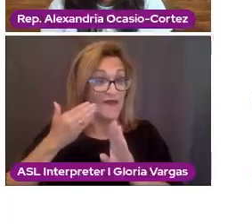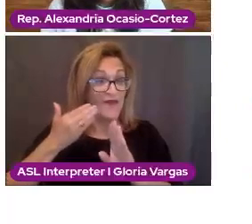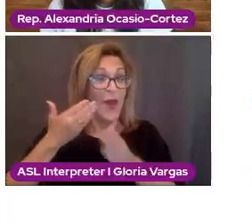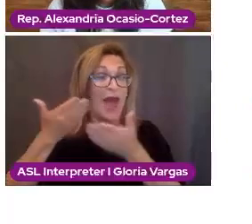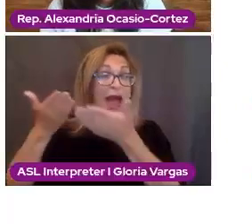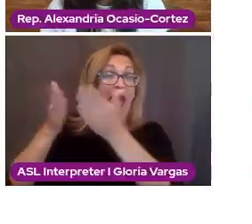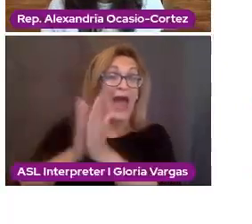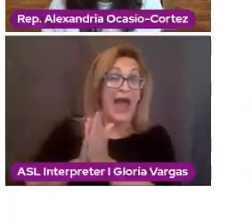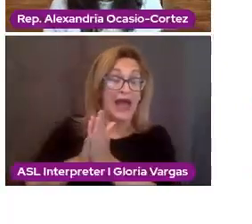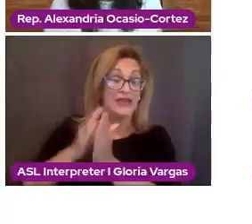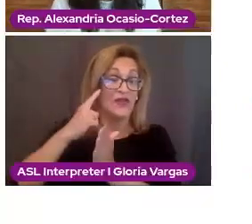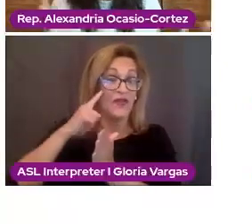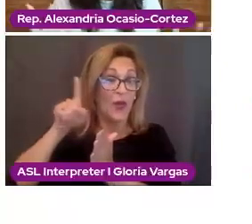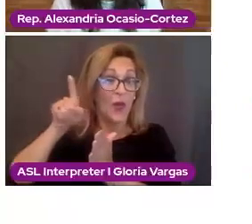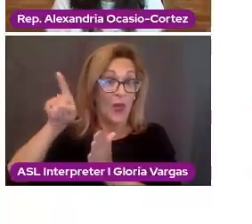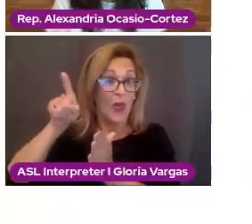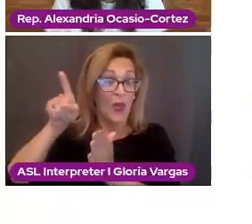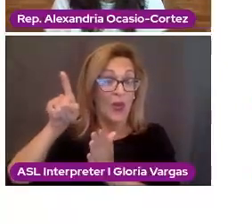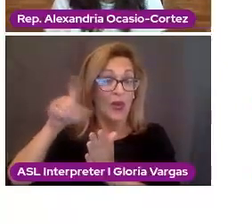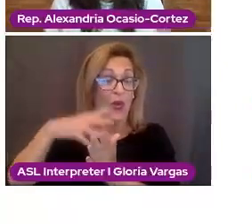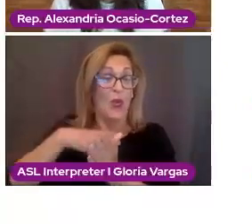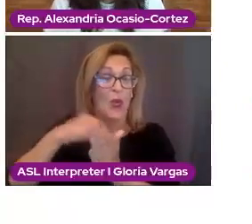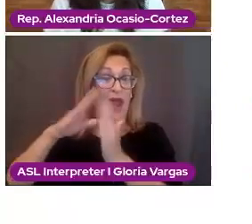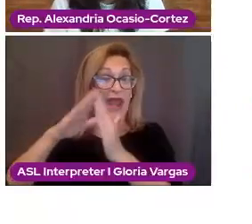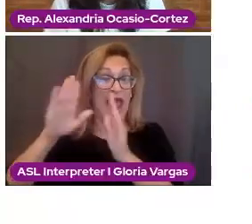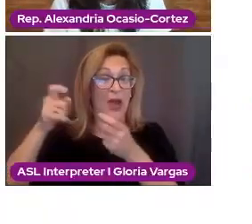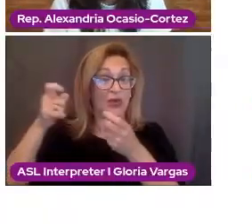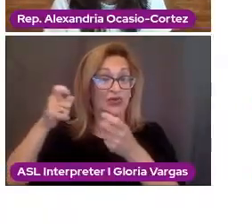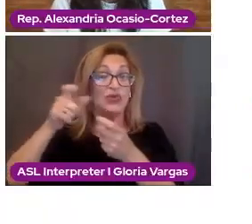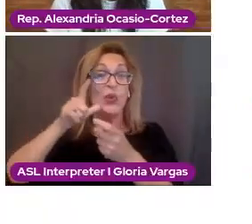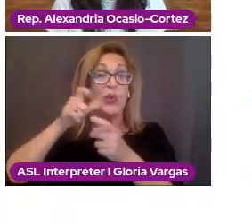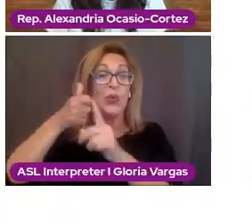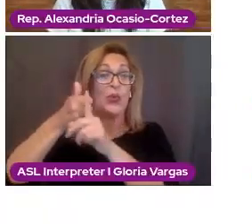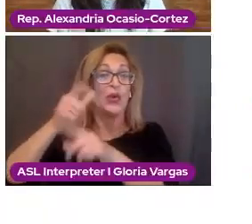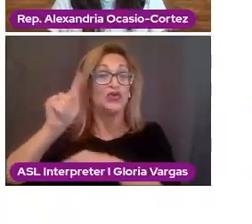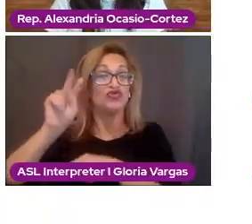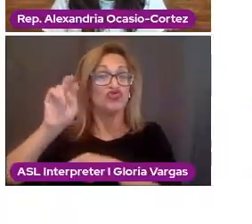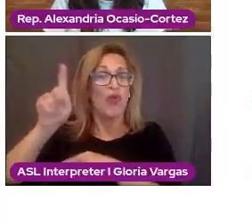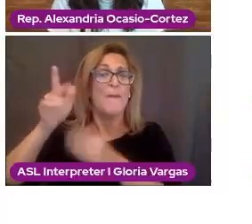White House administration, or rather from the Trump administration in the White House.